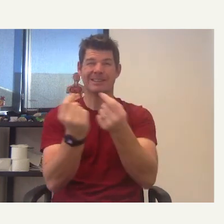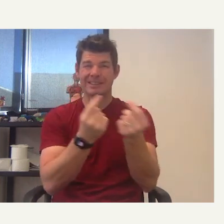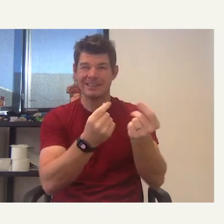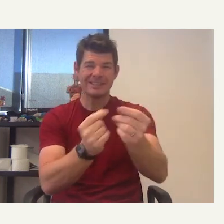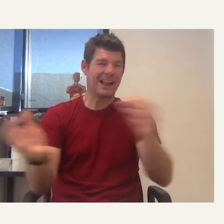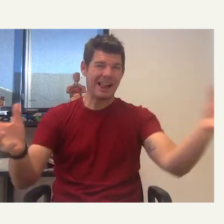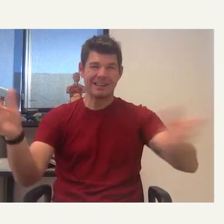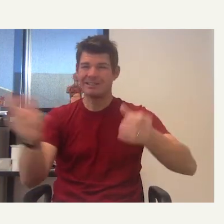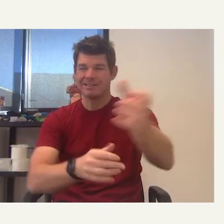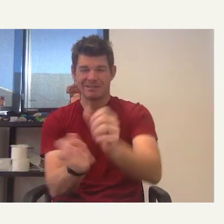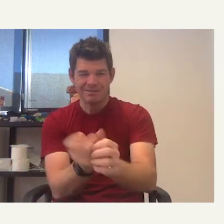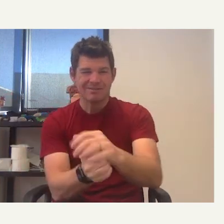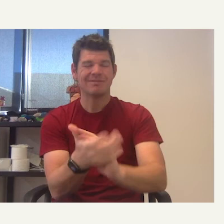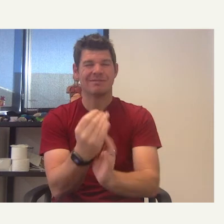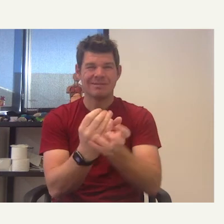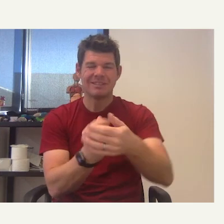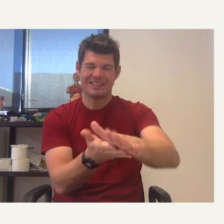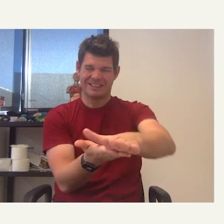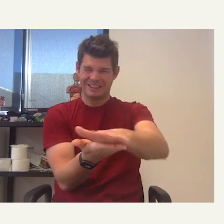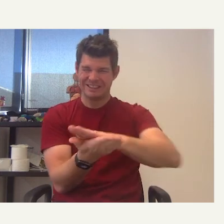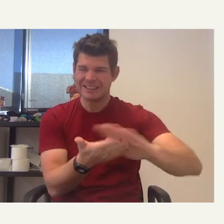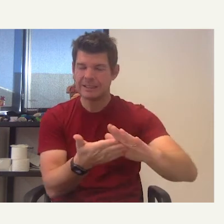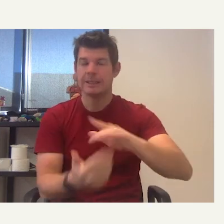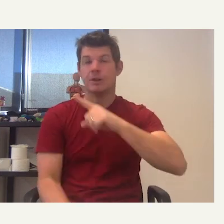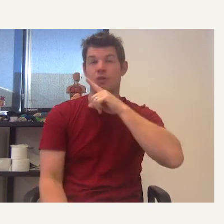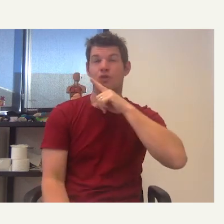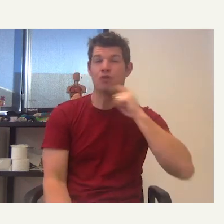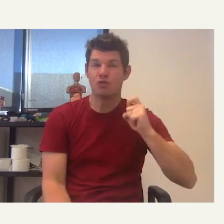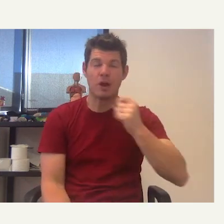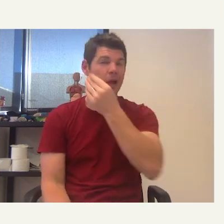I'm trying to then at some point dry this.